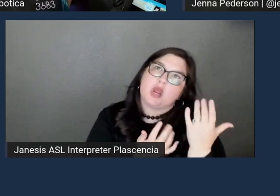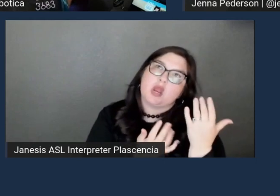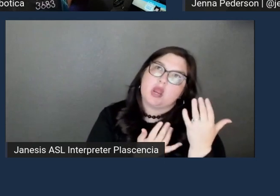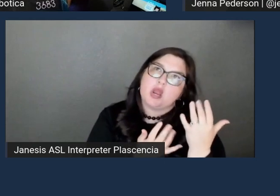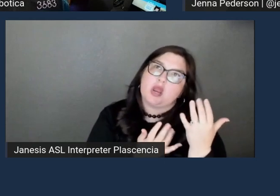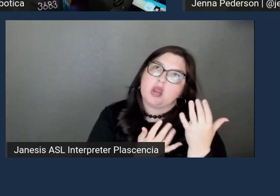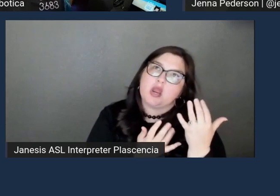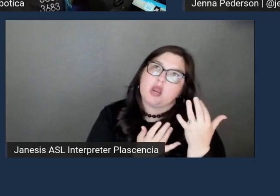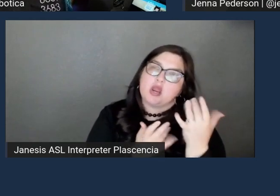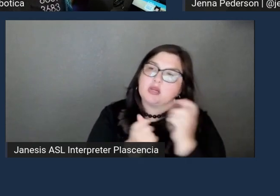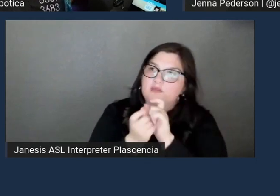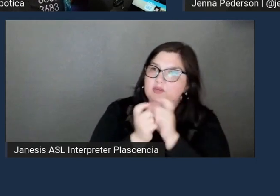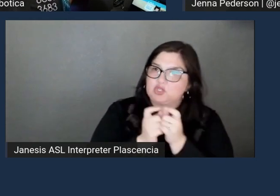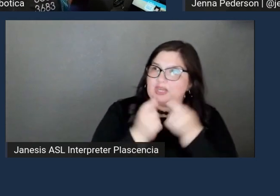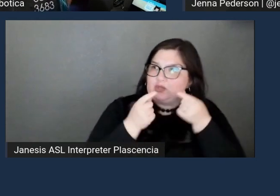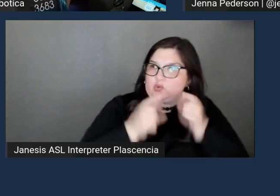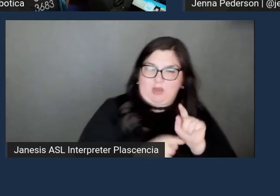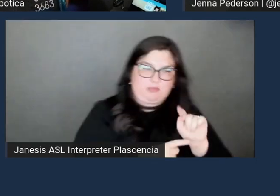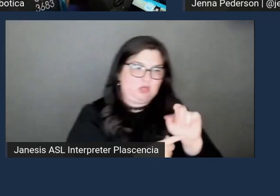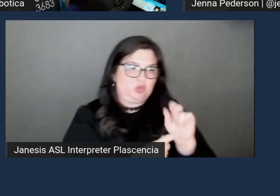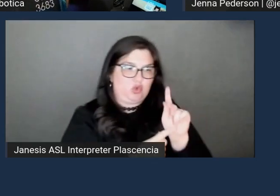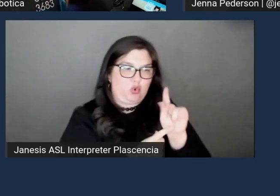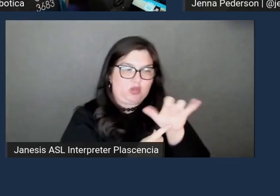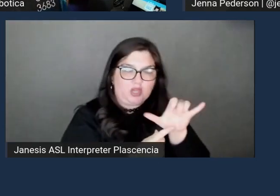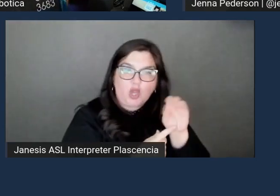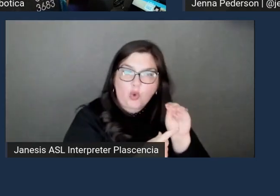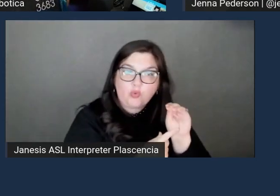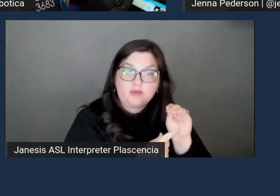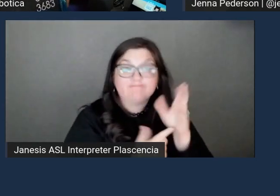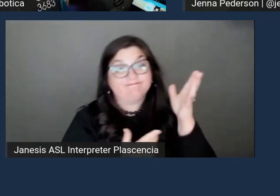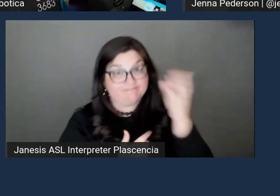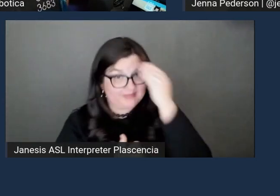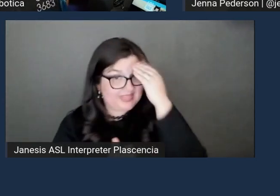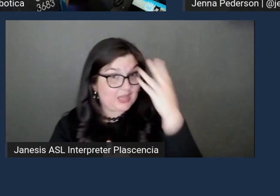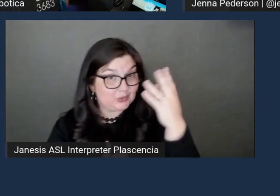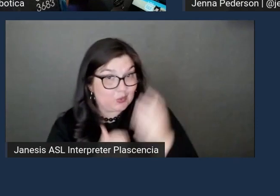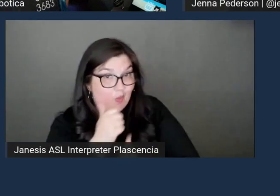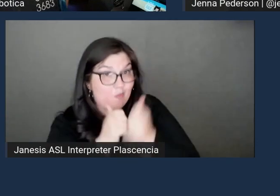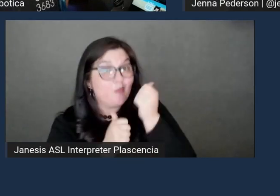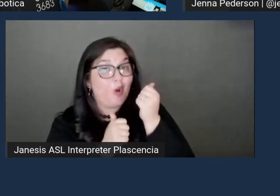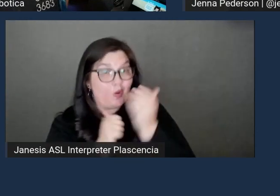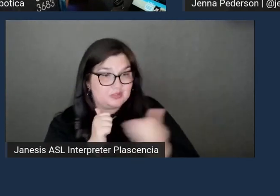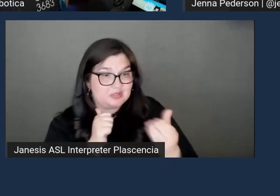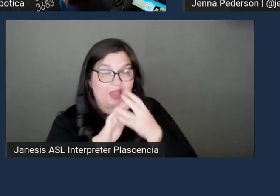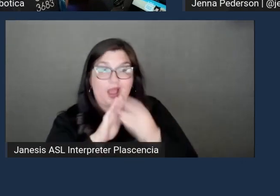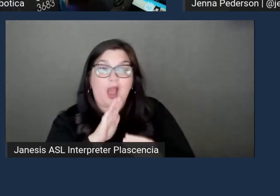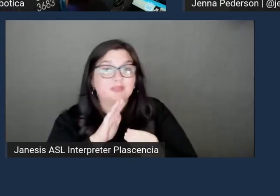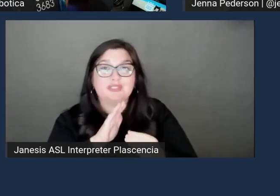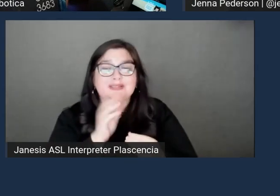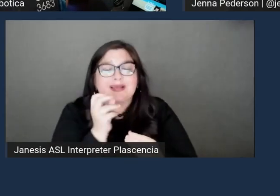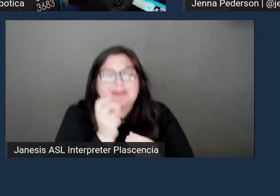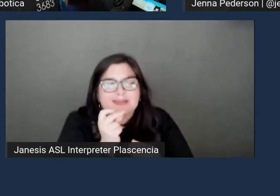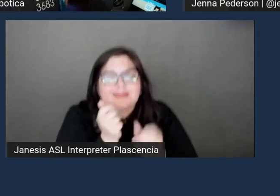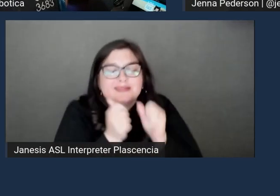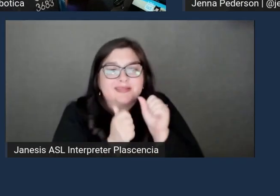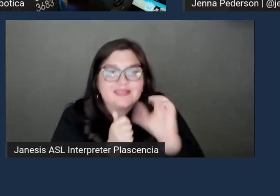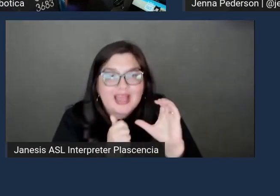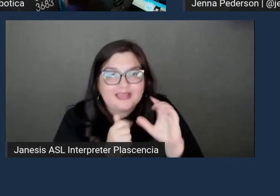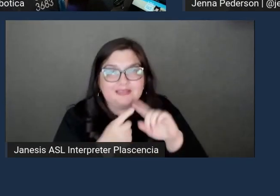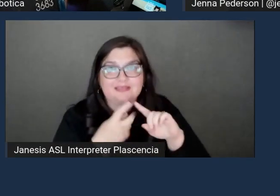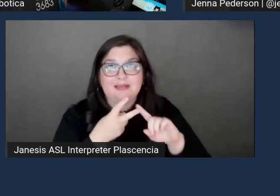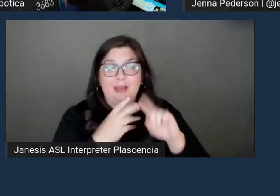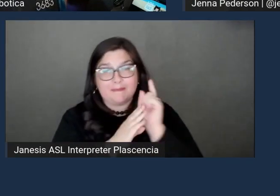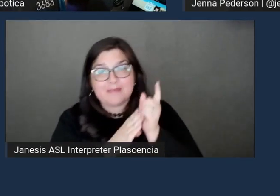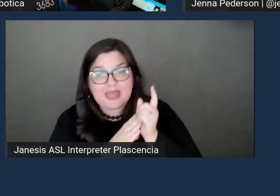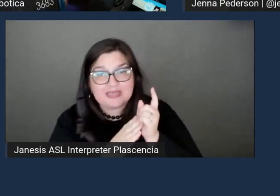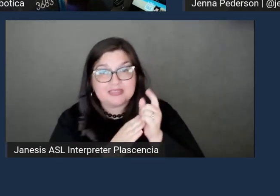to occur in Tokyo? Yep. Most objects complete replication in seconds to minutes, but with replication time control, that's